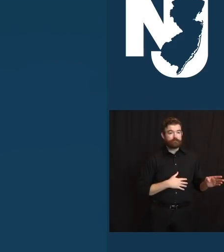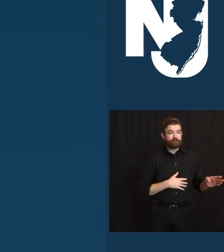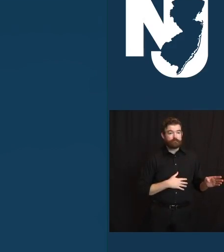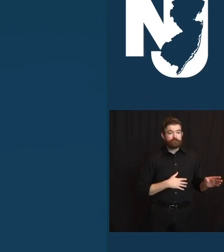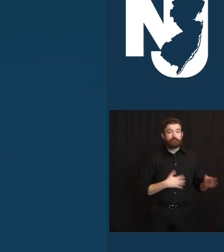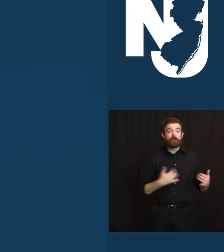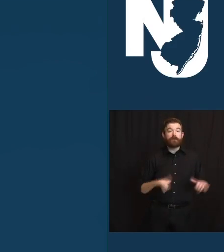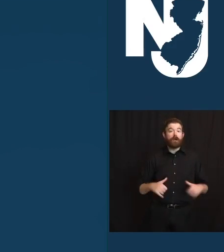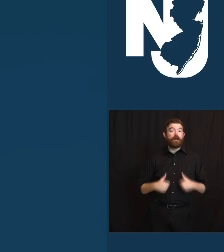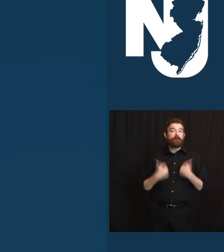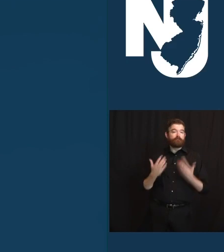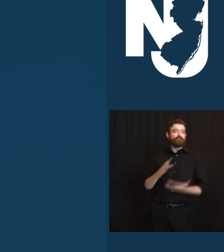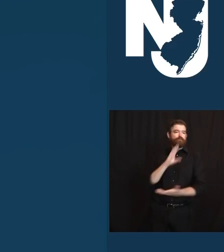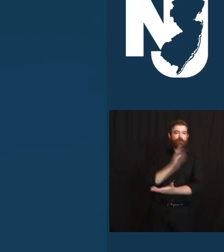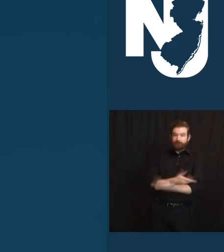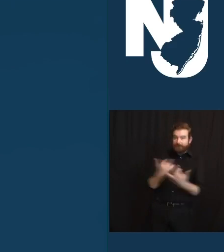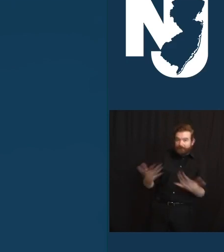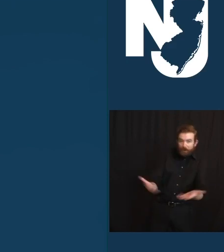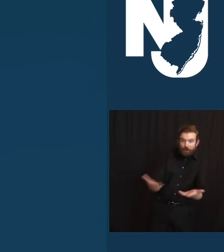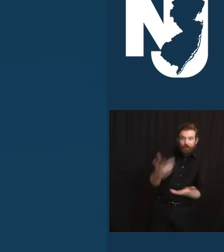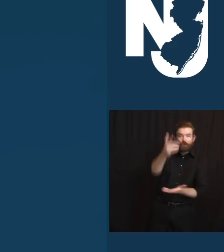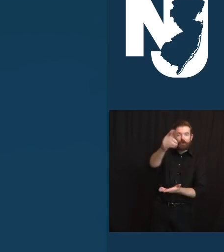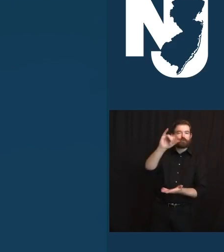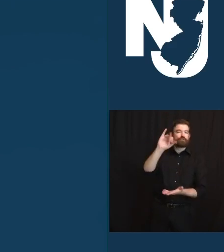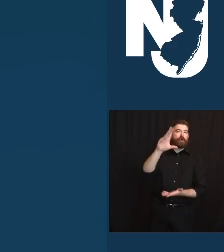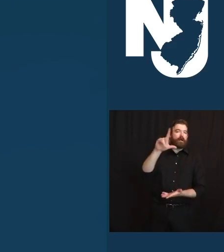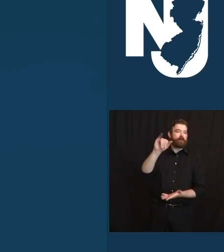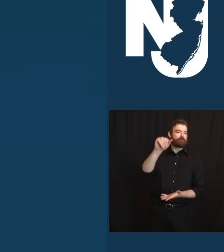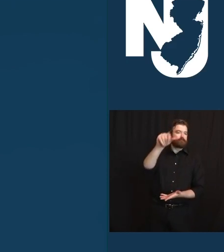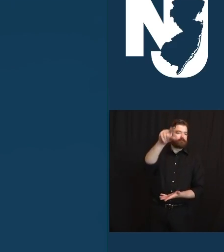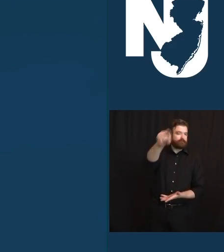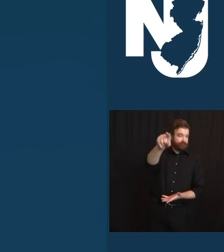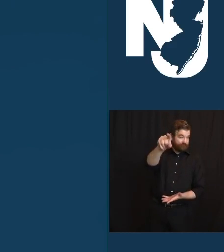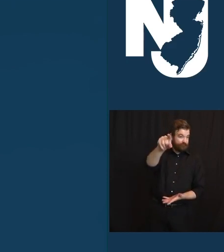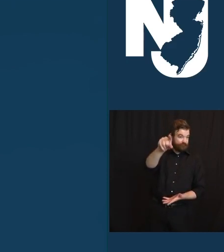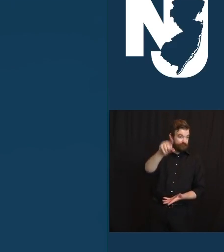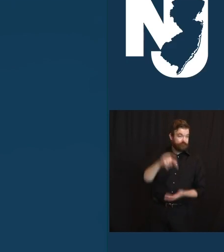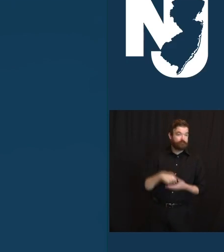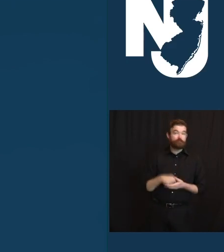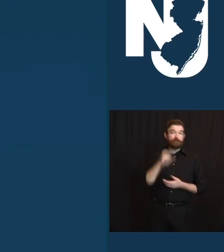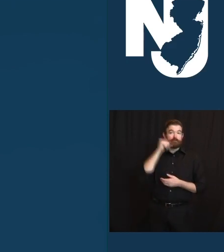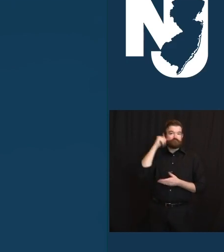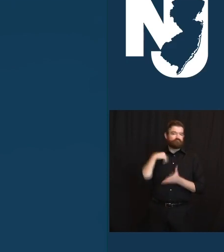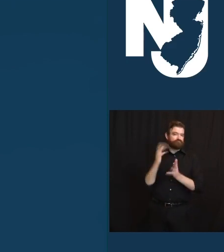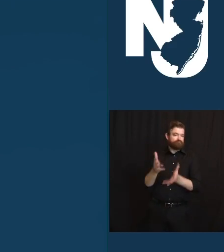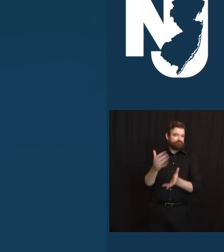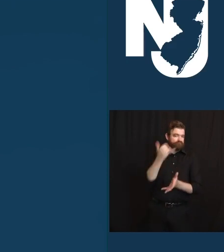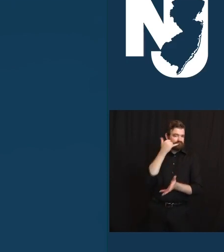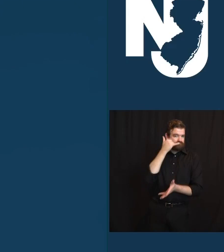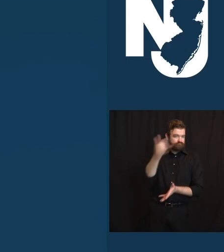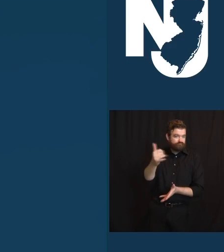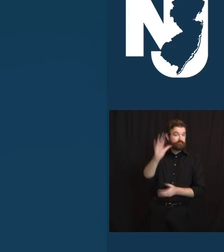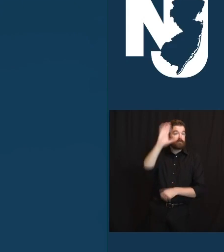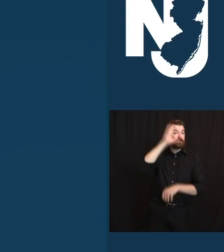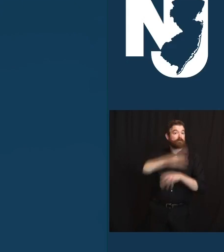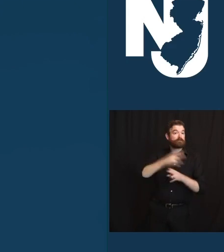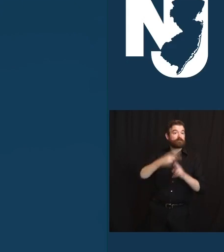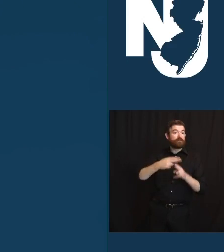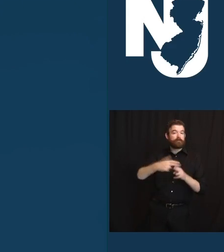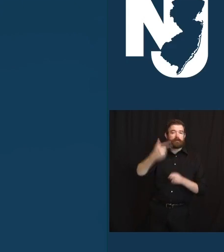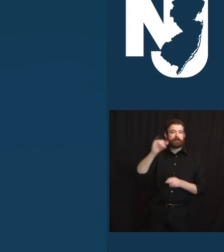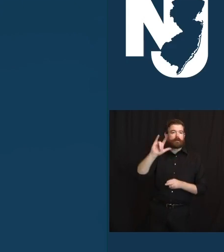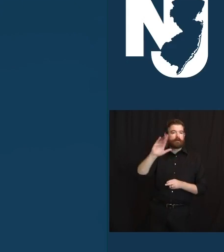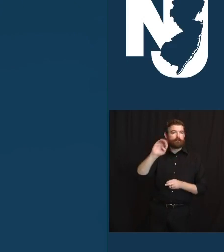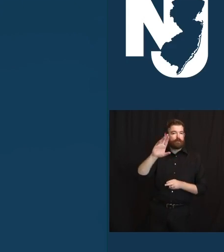who was with us today, with whom I had the great honor of speaking yesterday, son Gilbert, and their spouses, along with